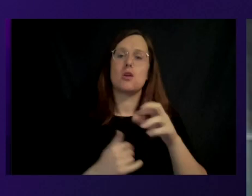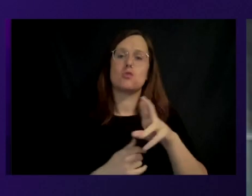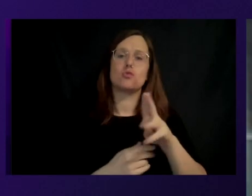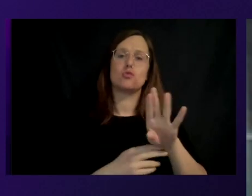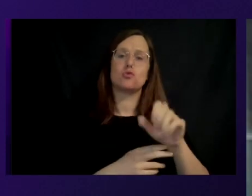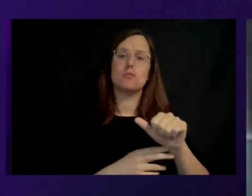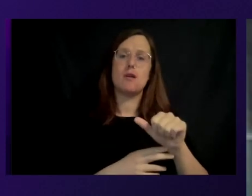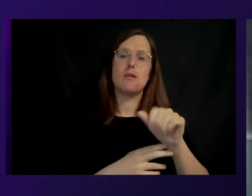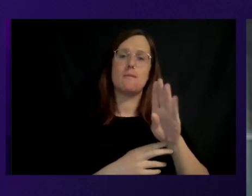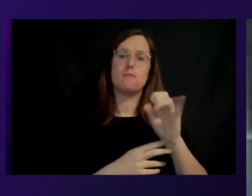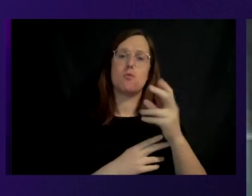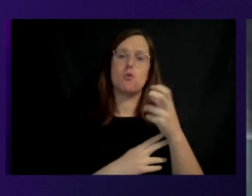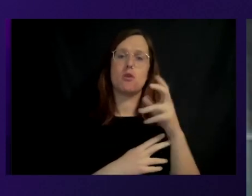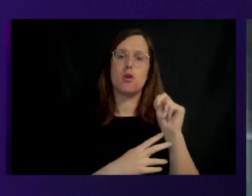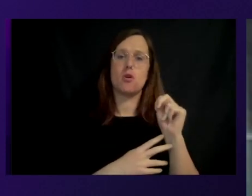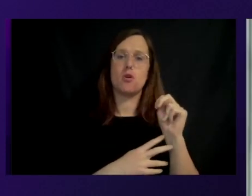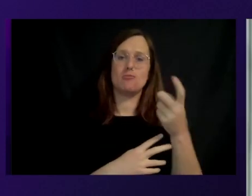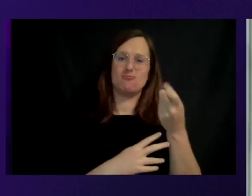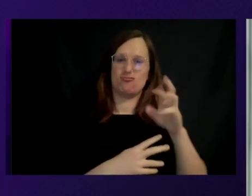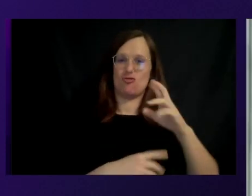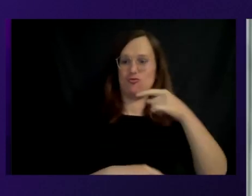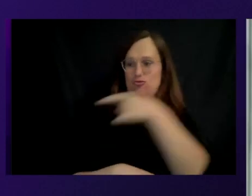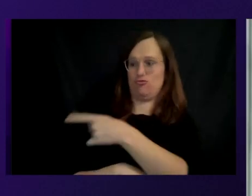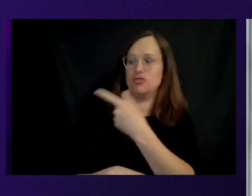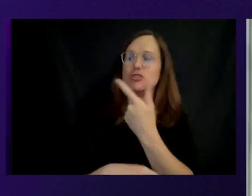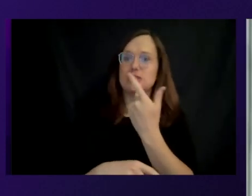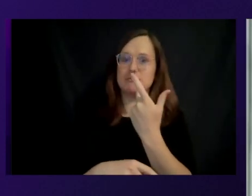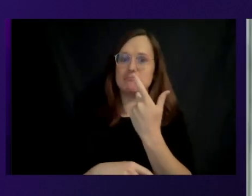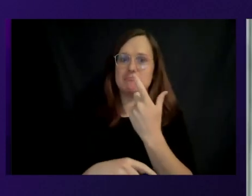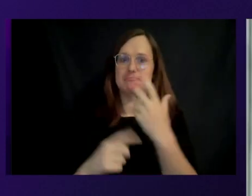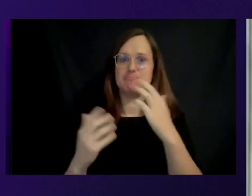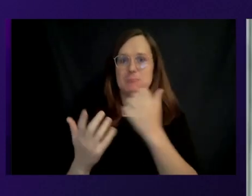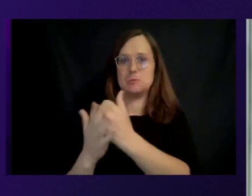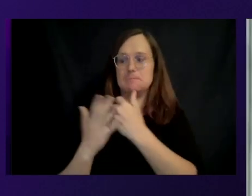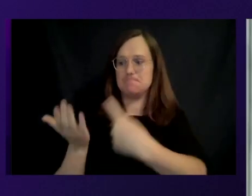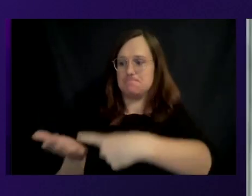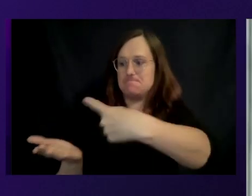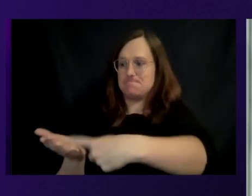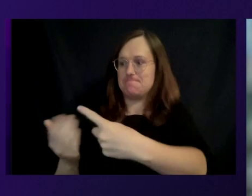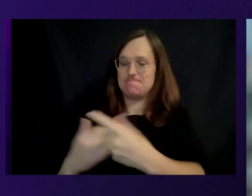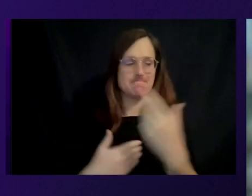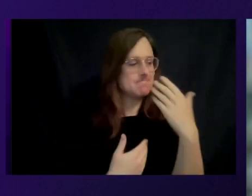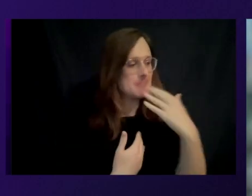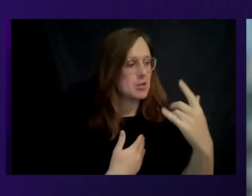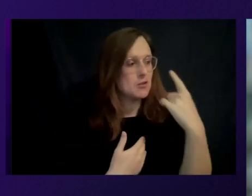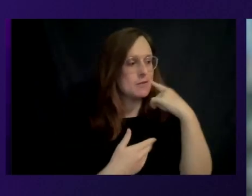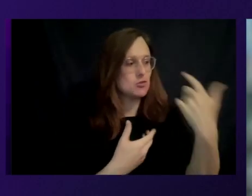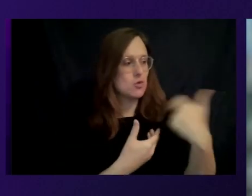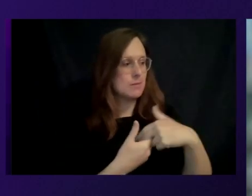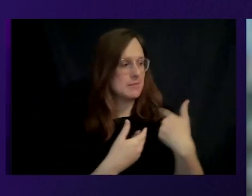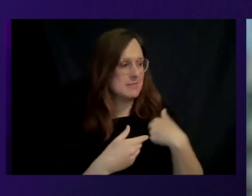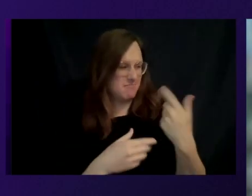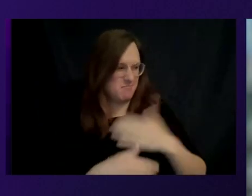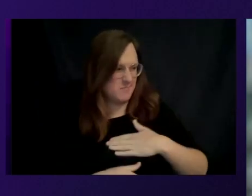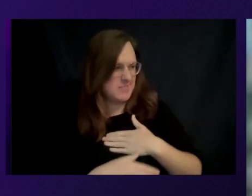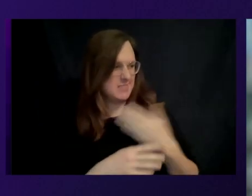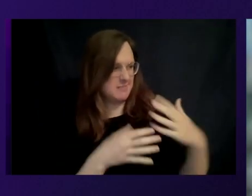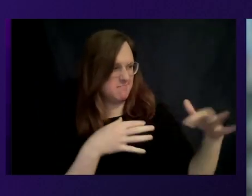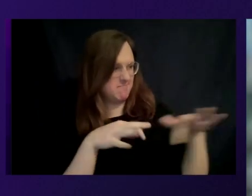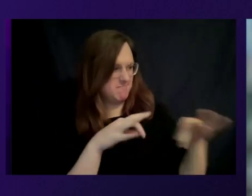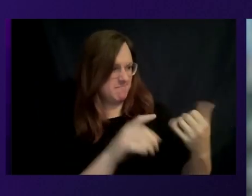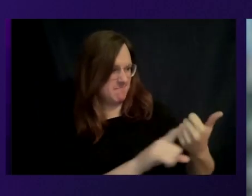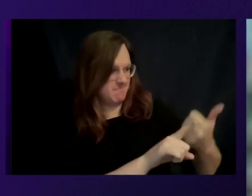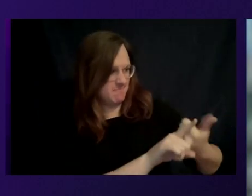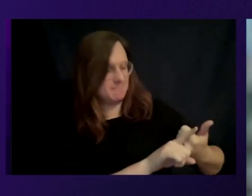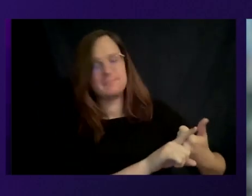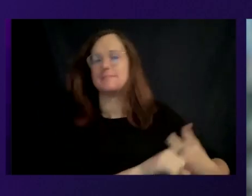President of Worldwide Channels and Alliances. Ruba, thanks for joining me, and can you introduce yourself? Thanks, Dave. I'm excited to be here at Silicon